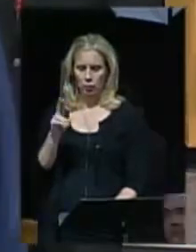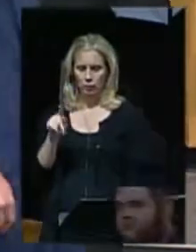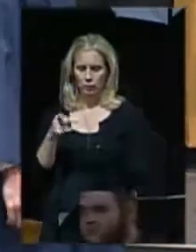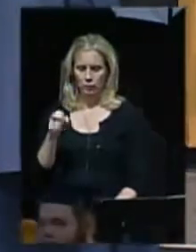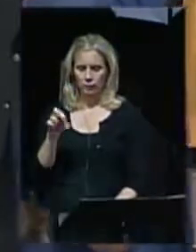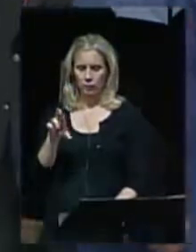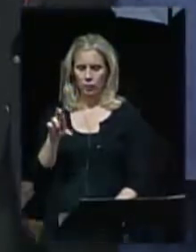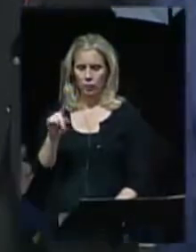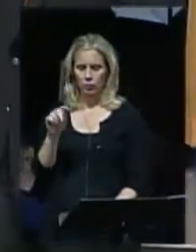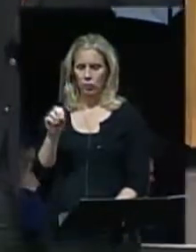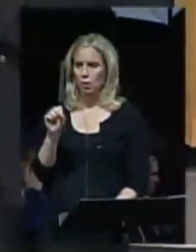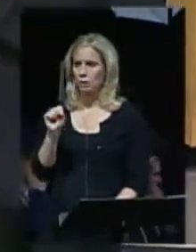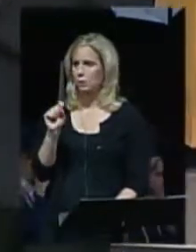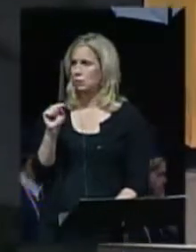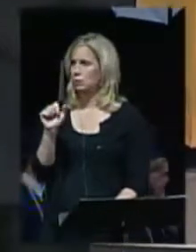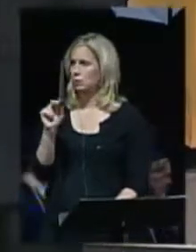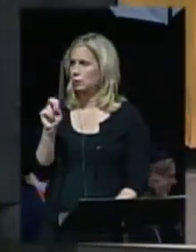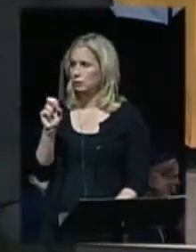Christopher Tostenson.